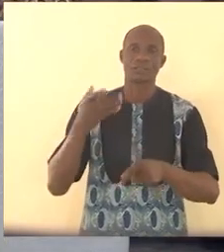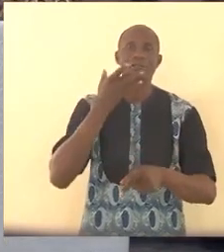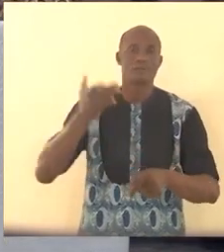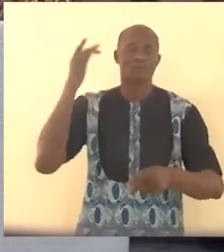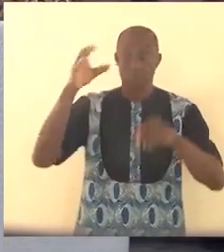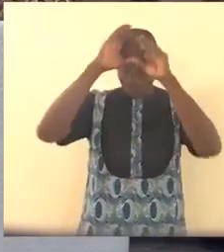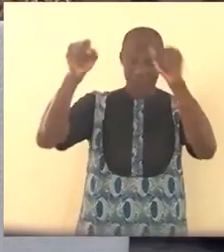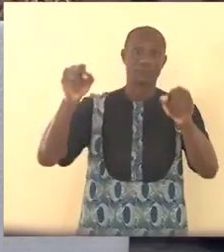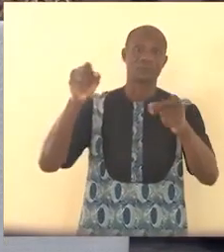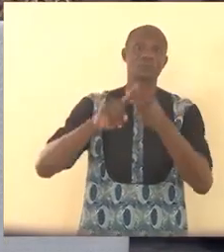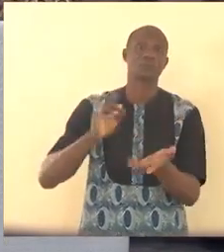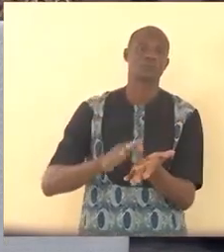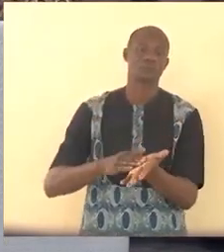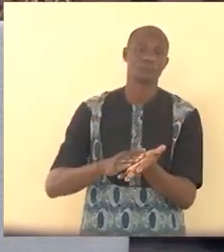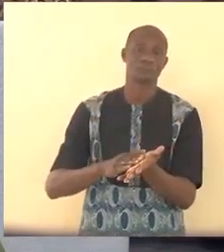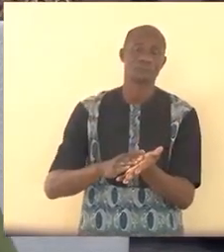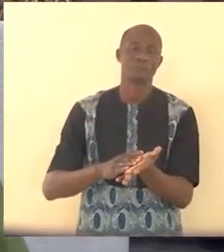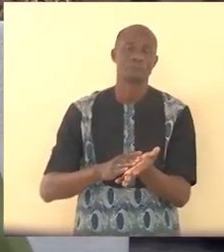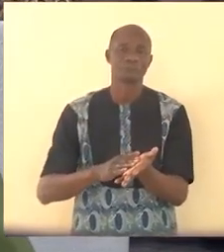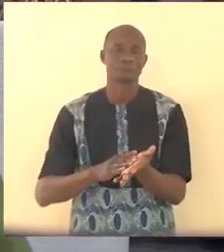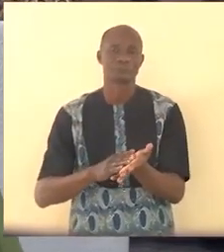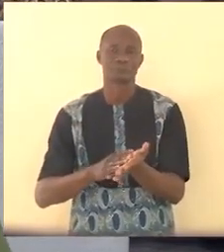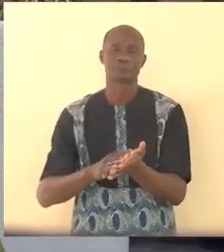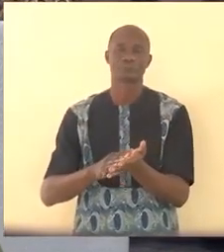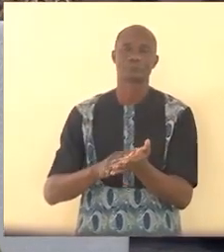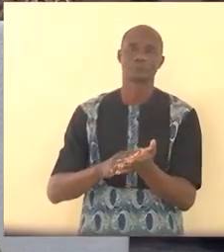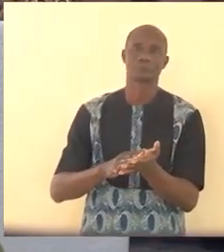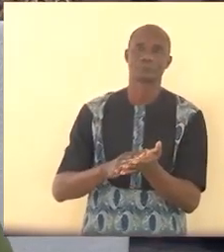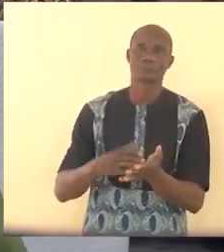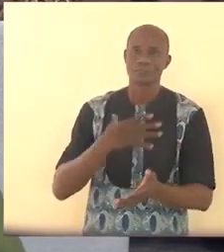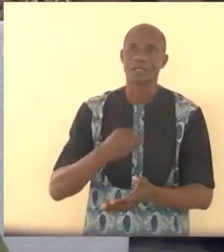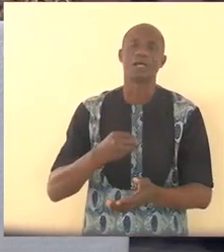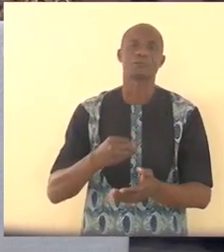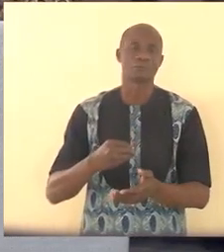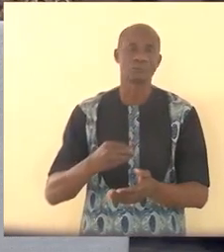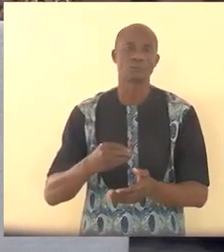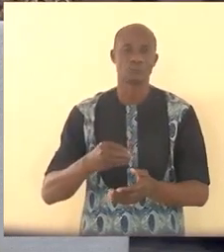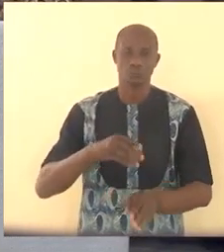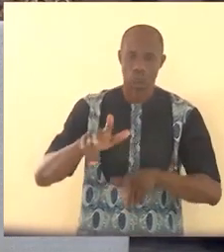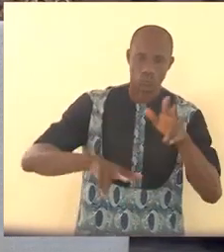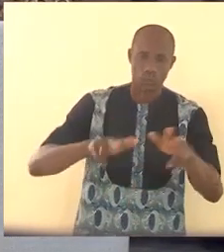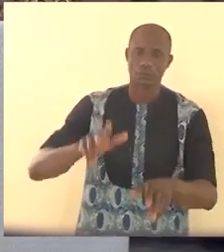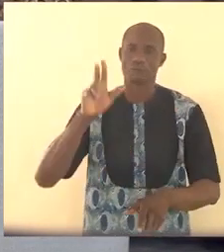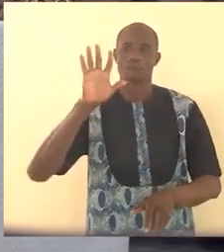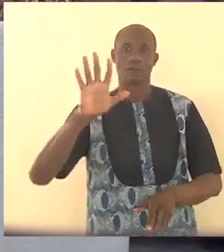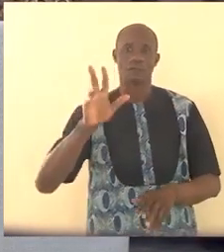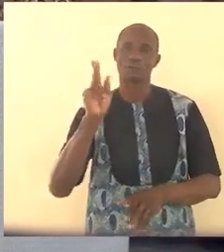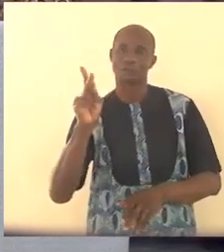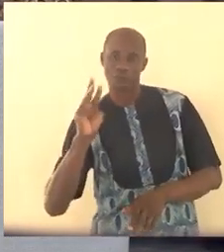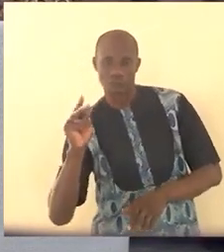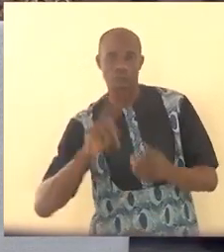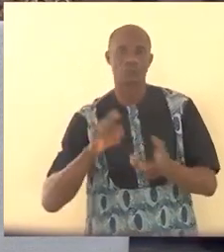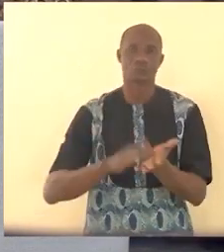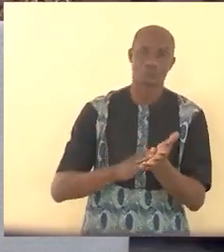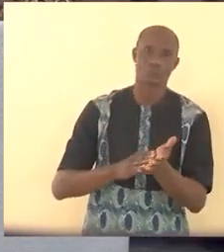school. When you trekked without shoes to school, and you trekked 5 kilometers to school,